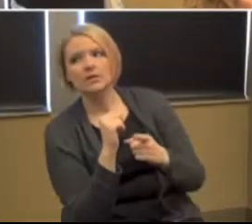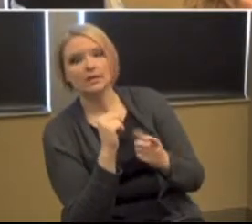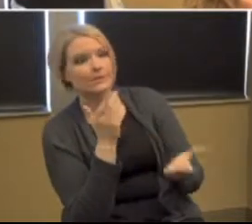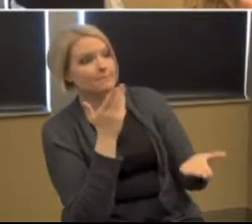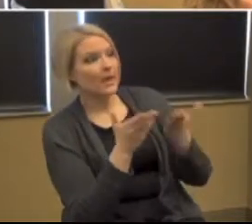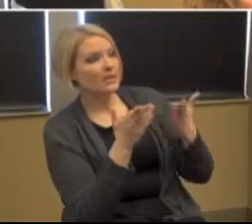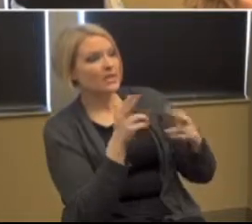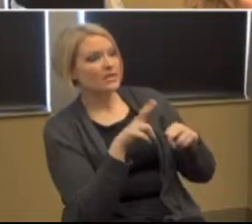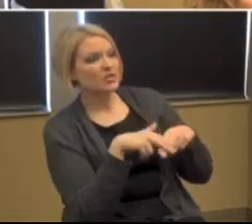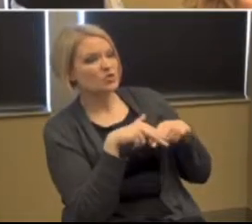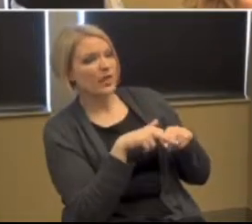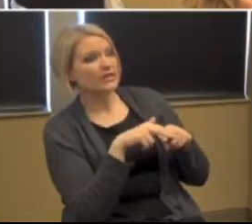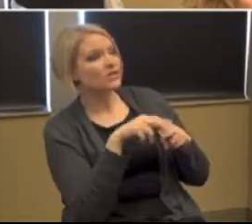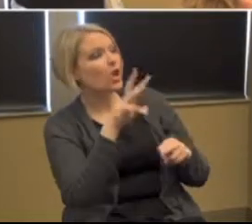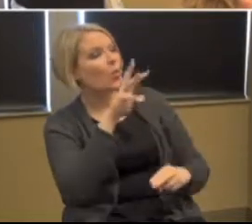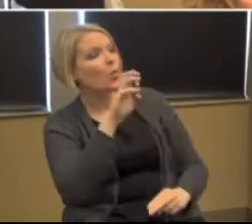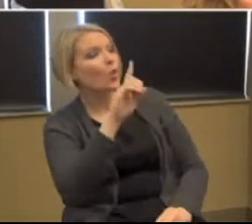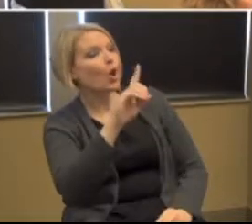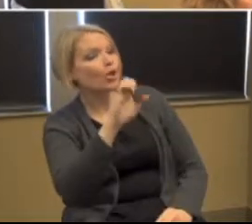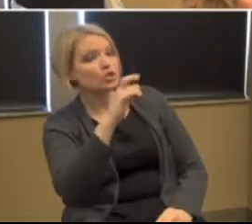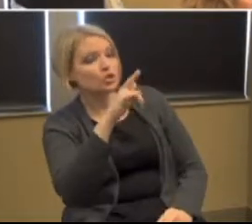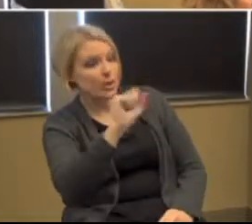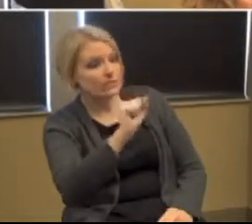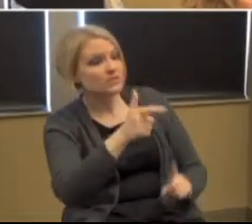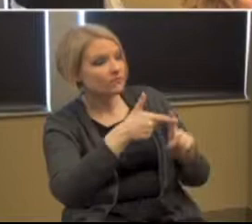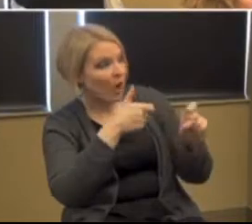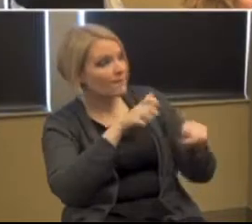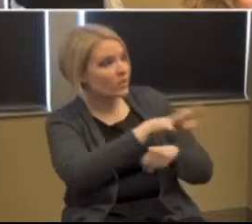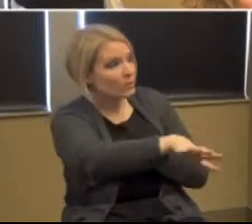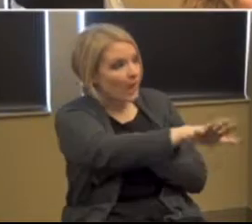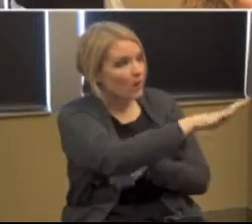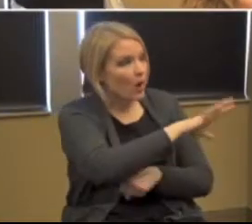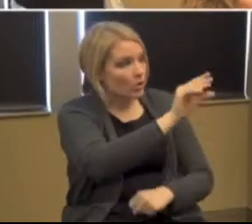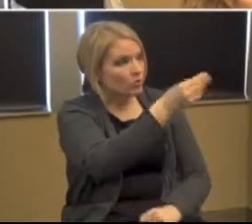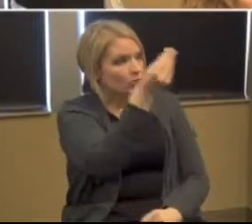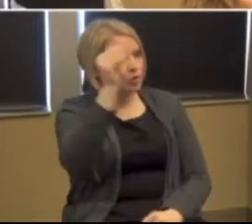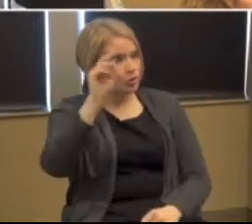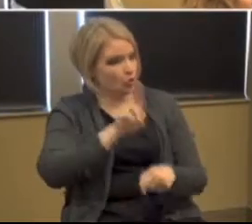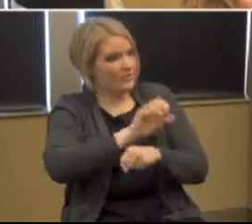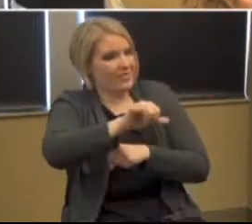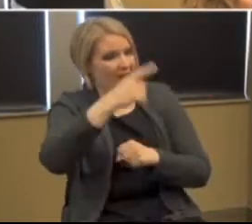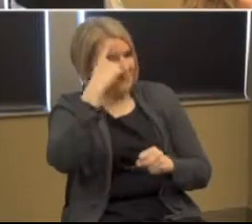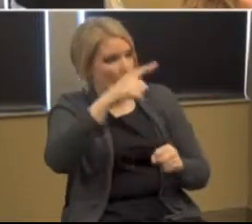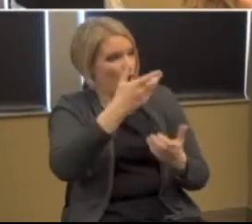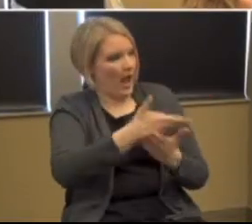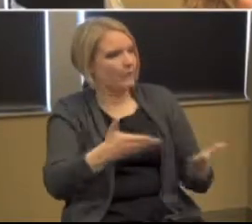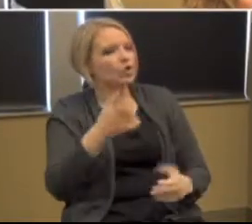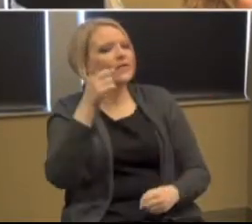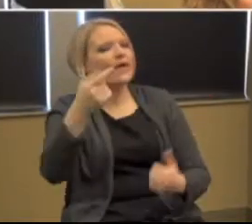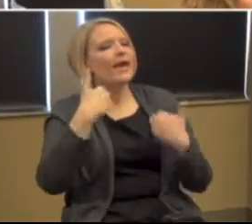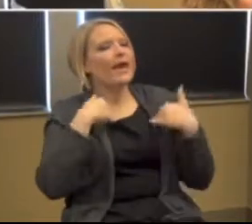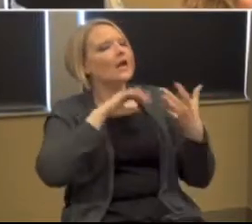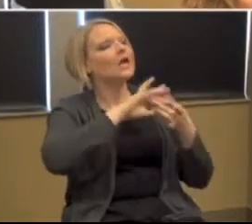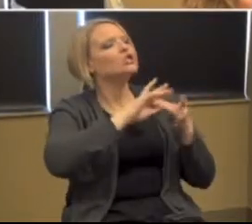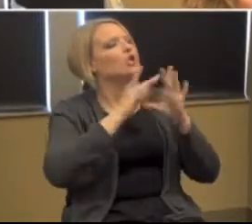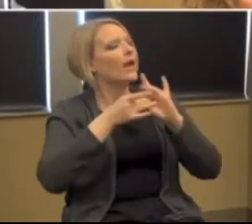Maybe the swings, wood chips. Rubber chip. Excellent. Okay, so they had like a chain